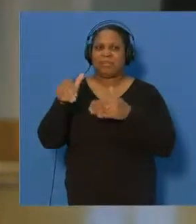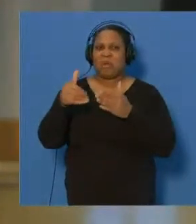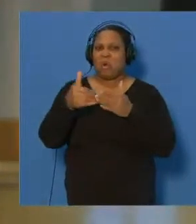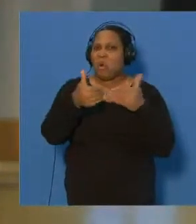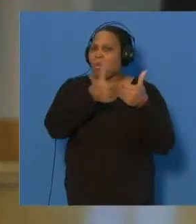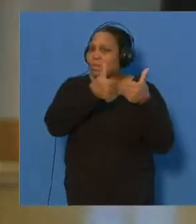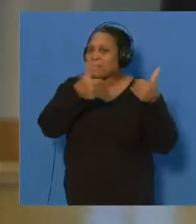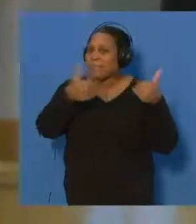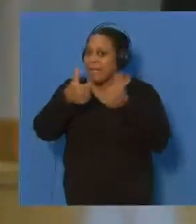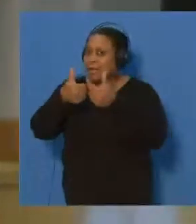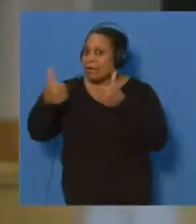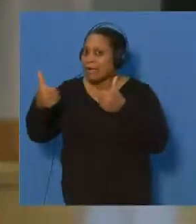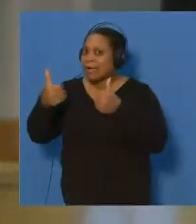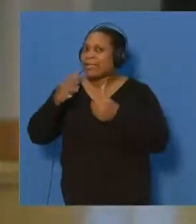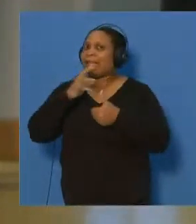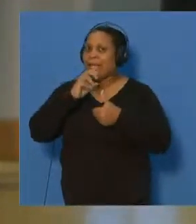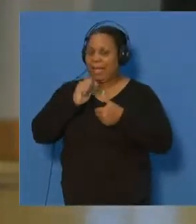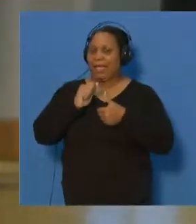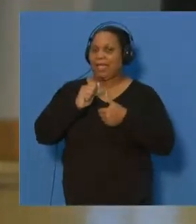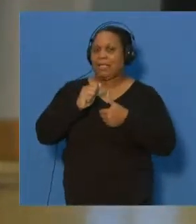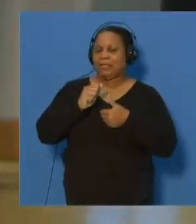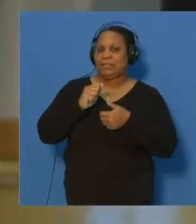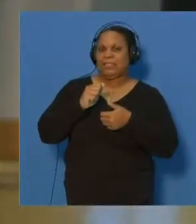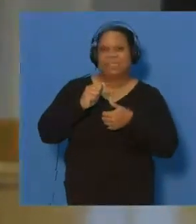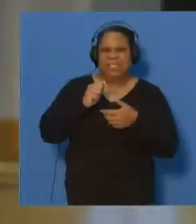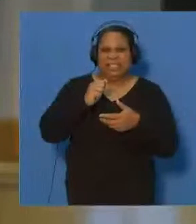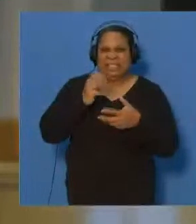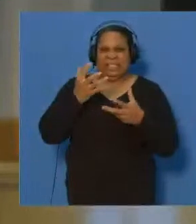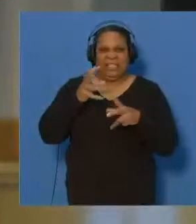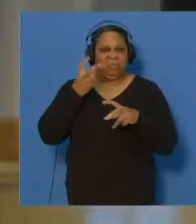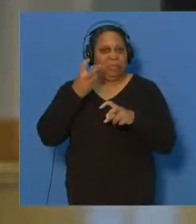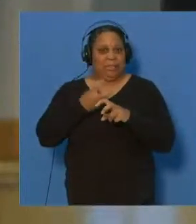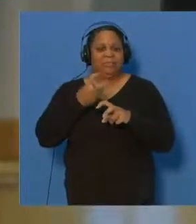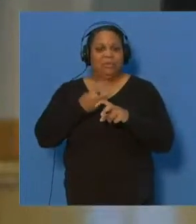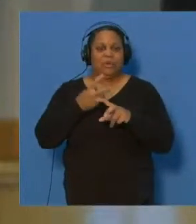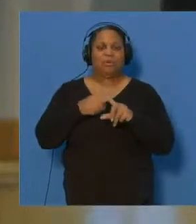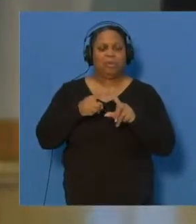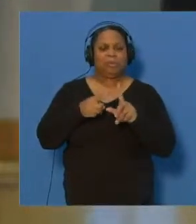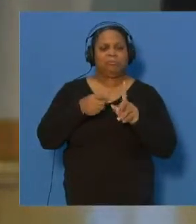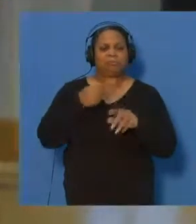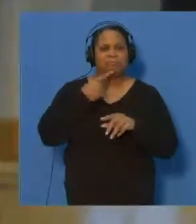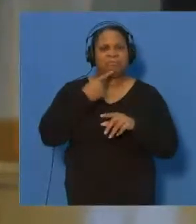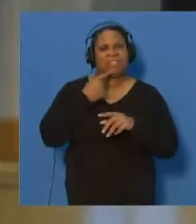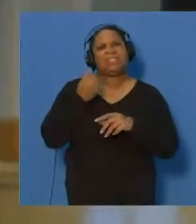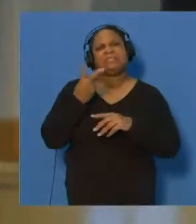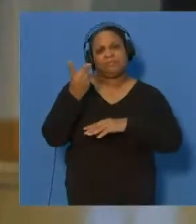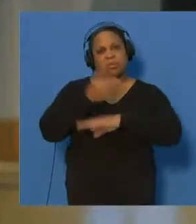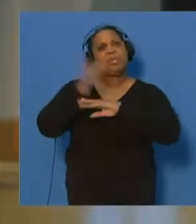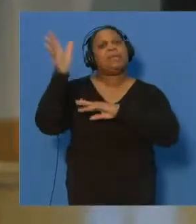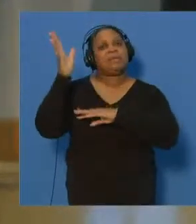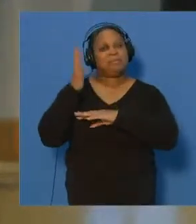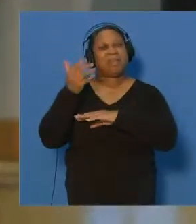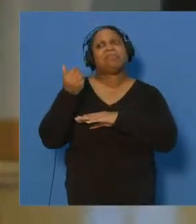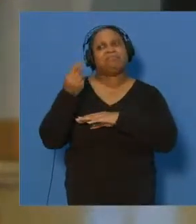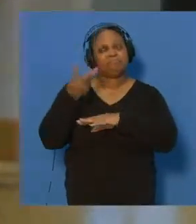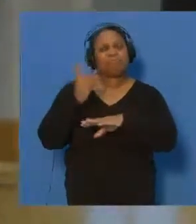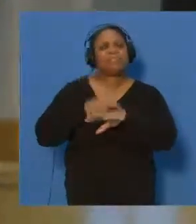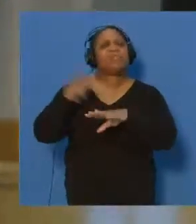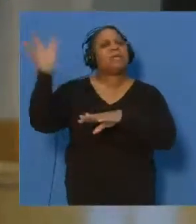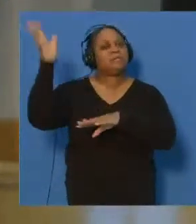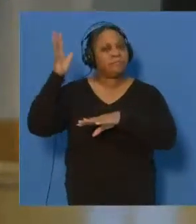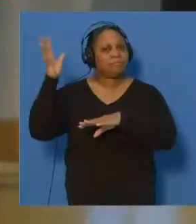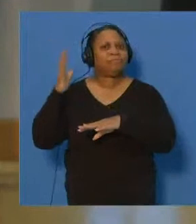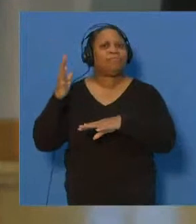segregated insofar as the age band. And I don't want to be difficult, but what we did indicate a couple days ago, actually on several occasions, once